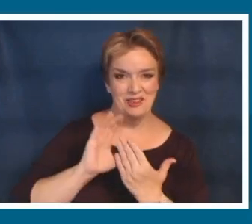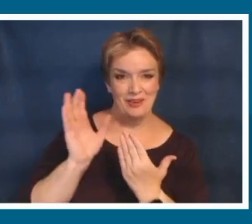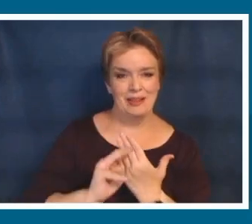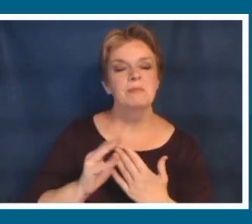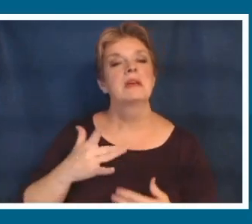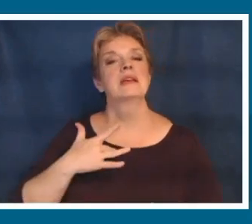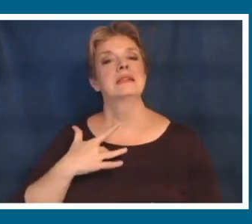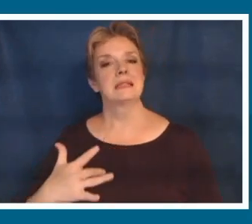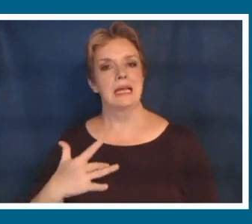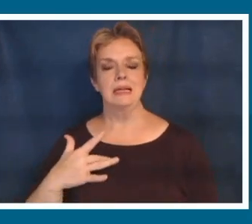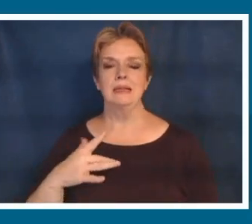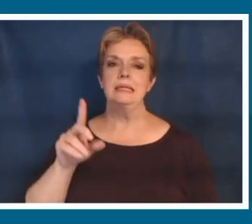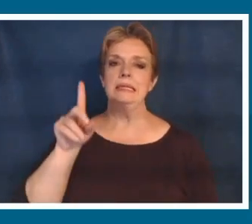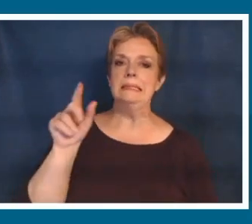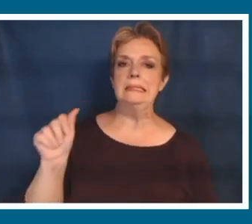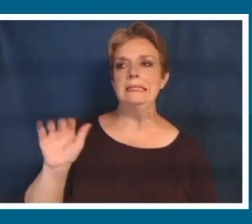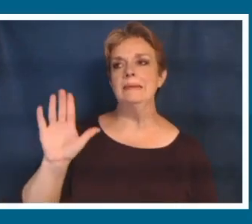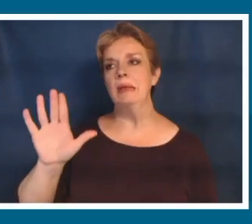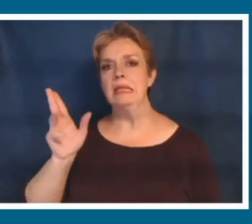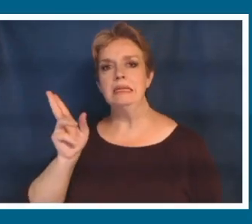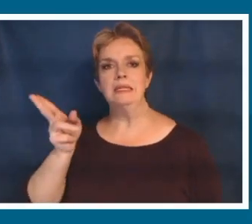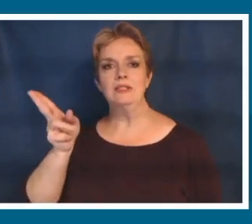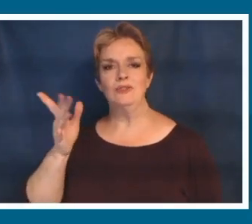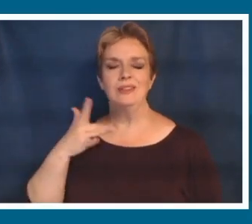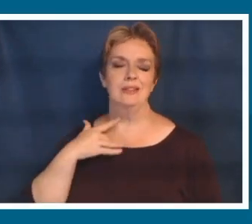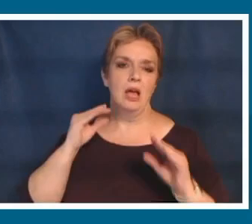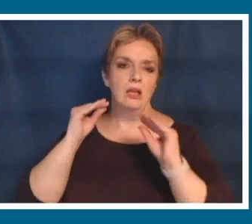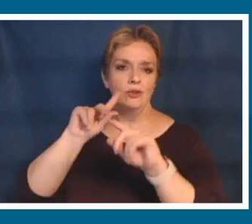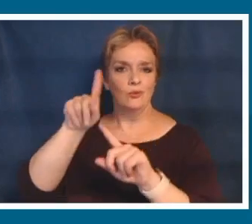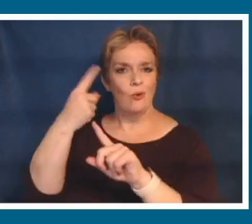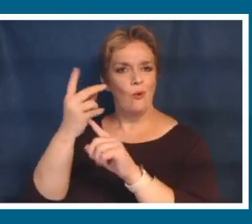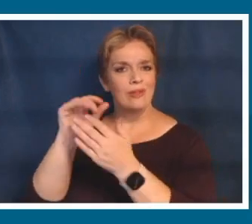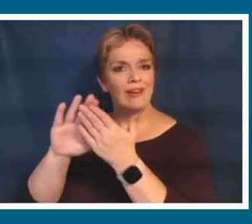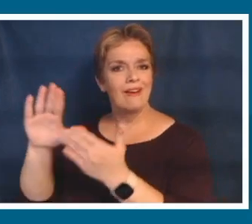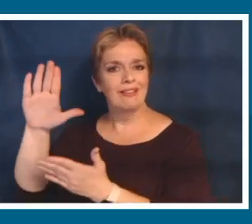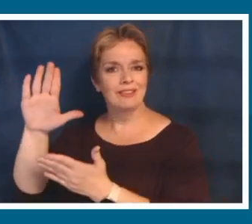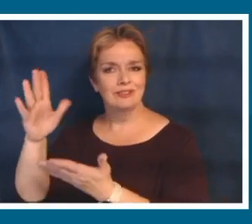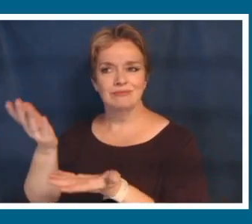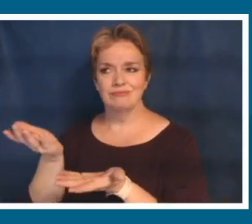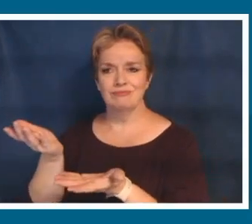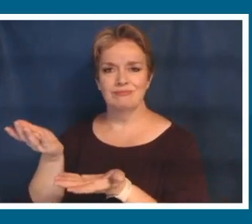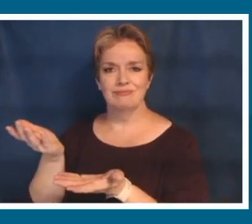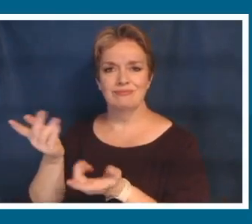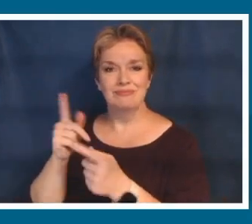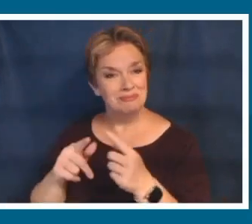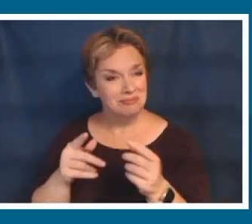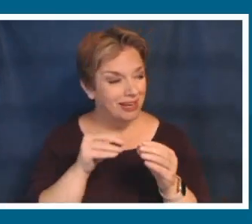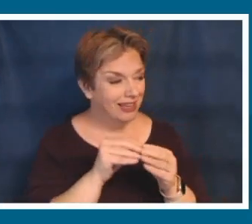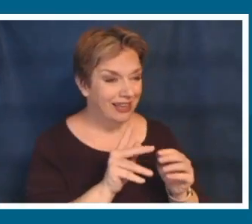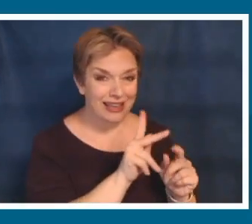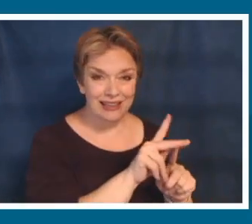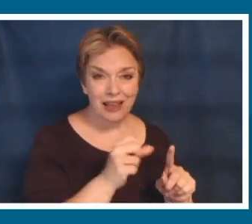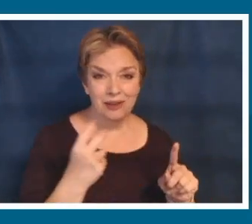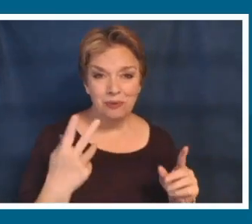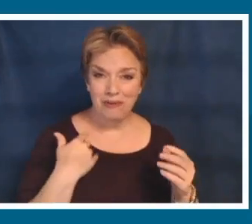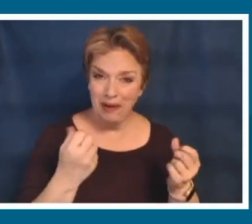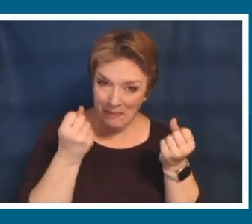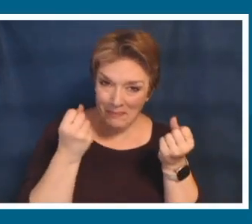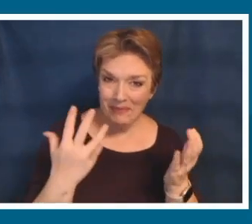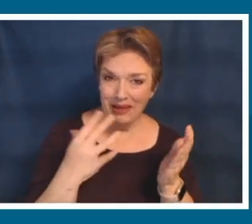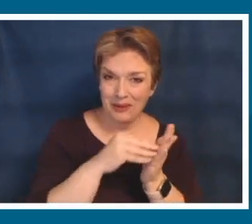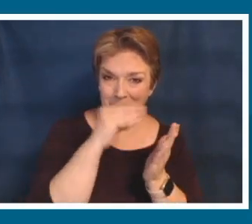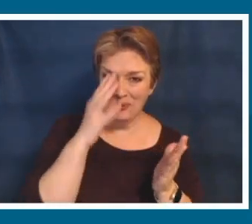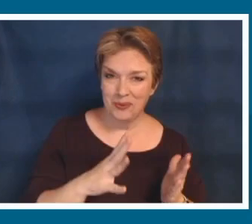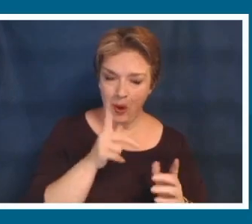the university level, but so many kids in classrooms are students who might have an